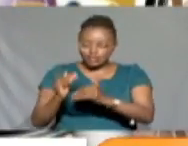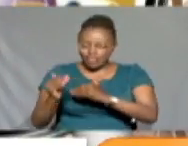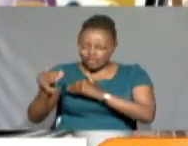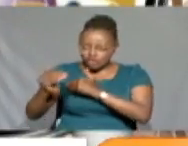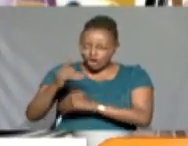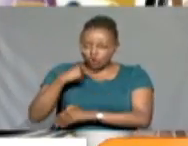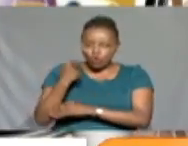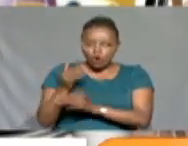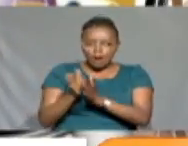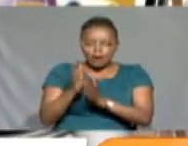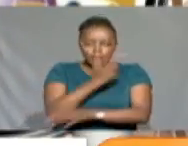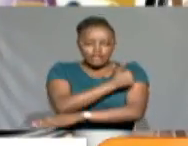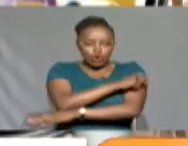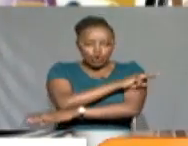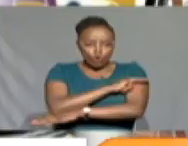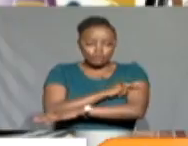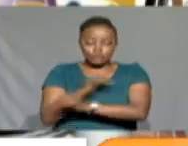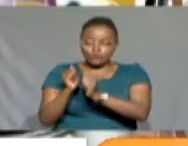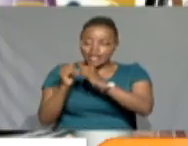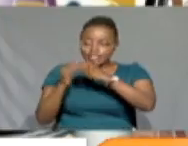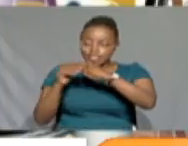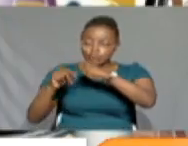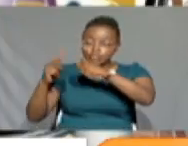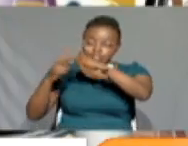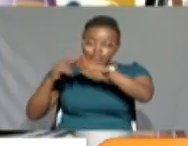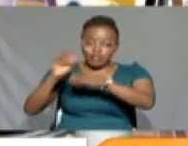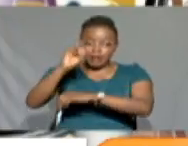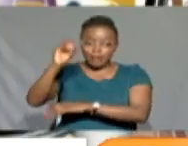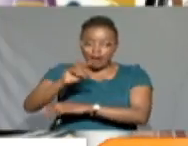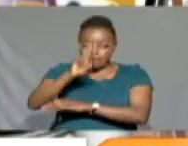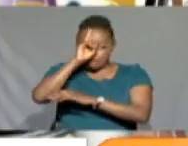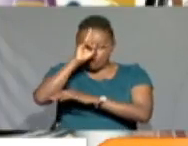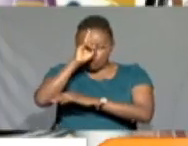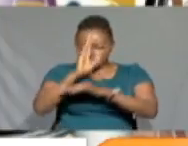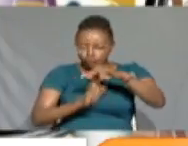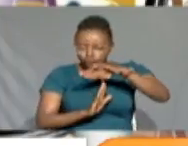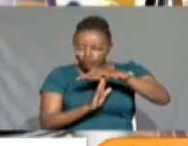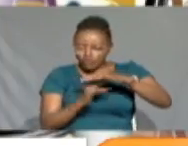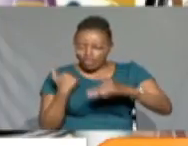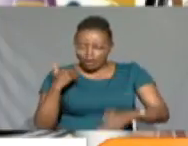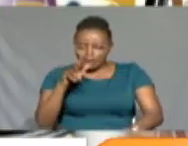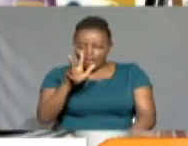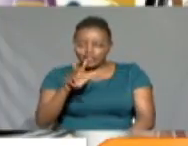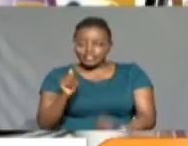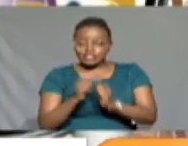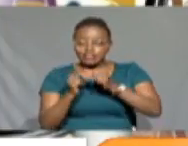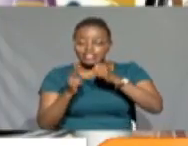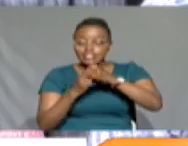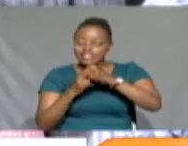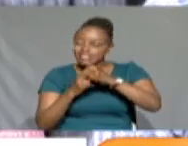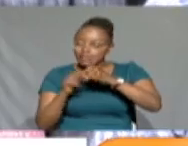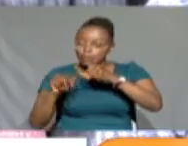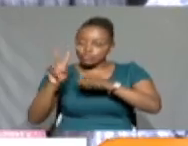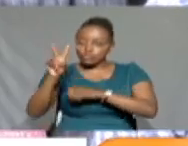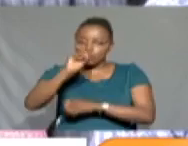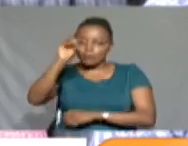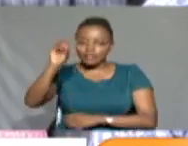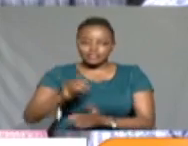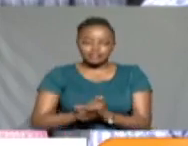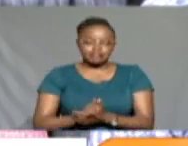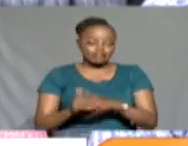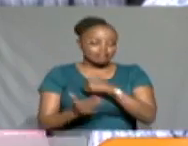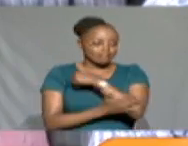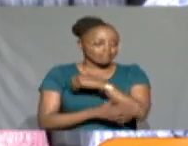closely by public hospitals at 19.7%, the police taking position 3 with 17.2%. It is unfortunate that